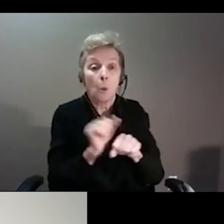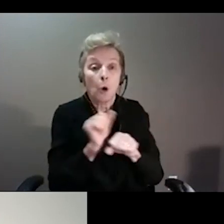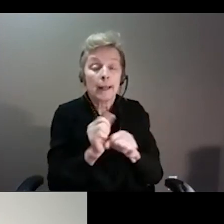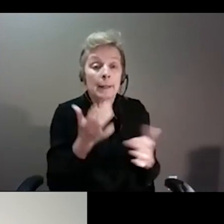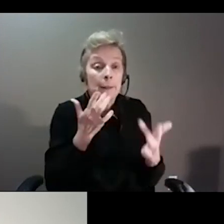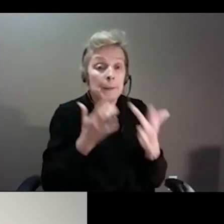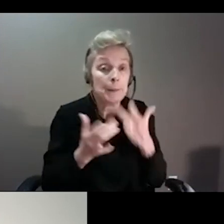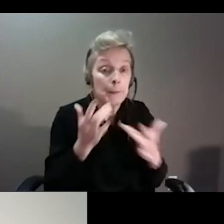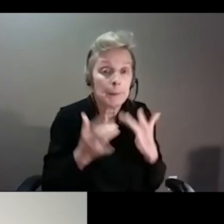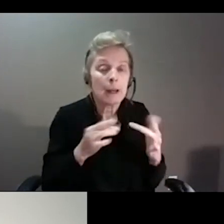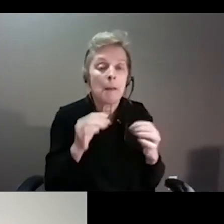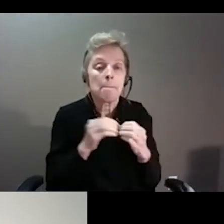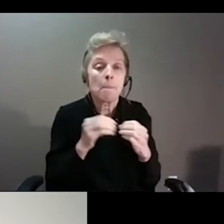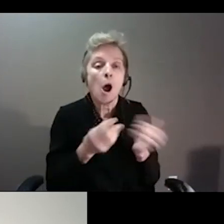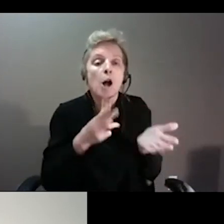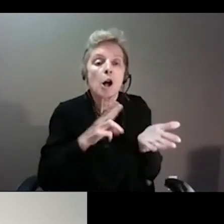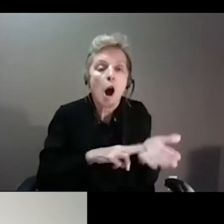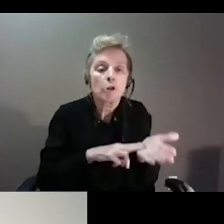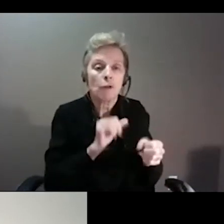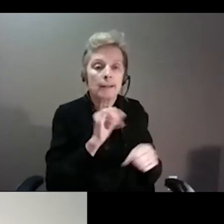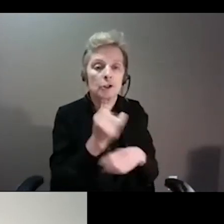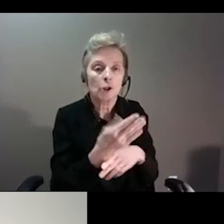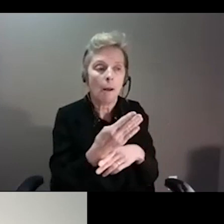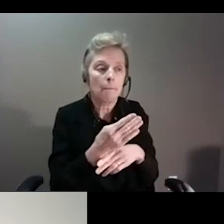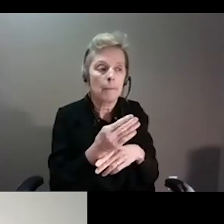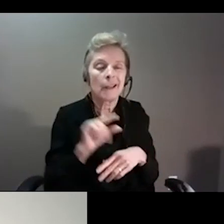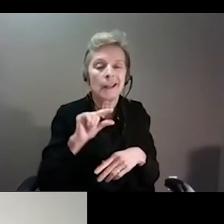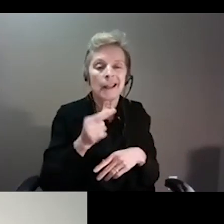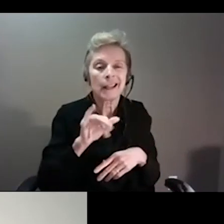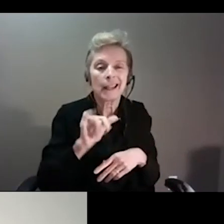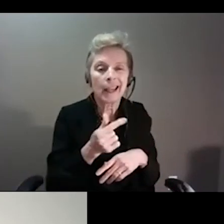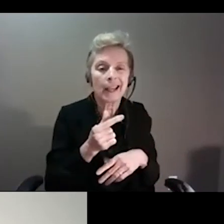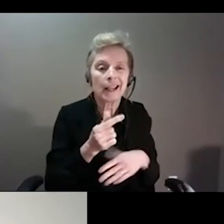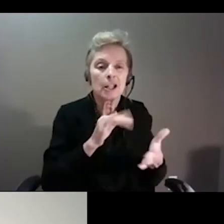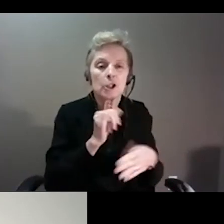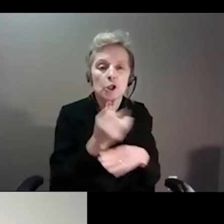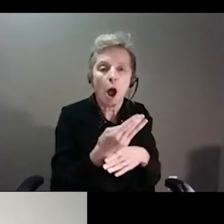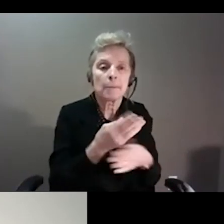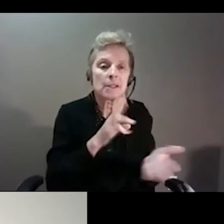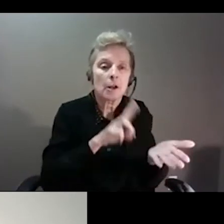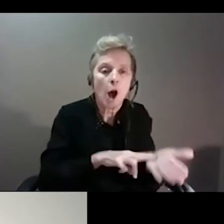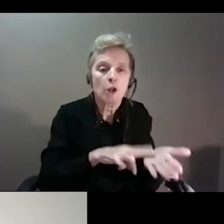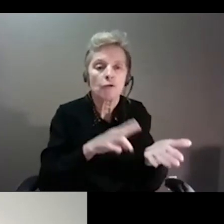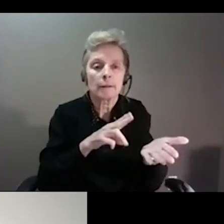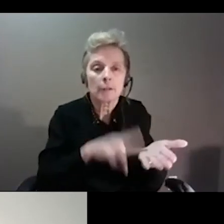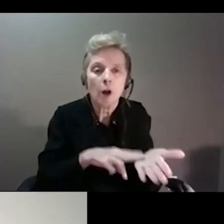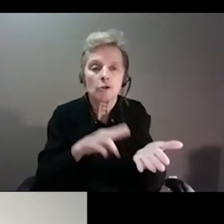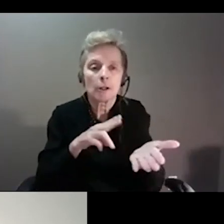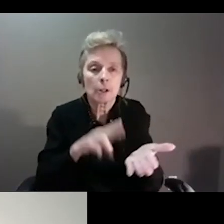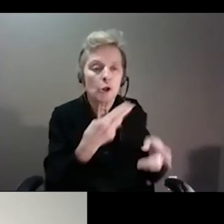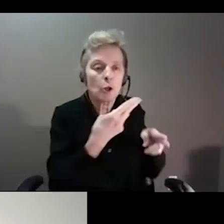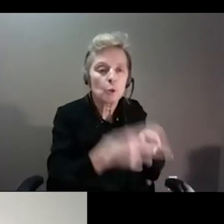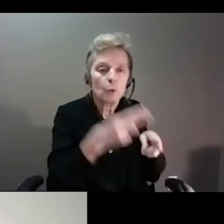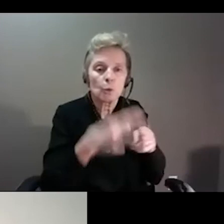into more like gig types of jobs where that opportunity to talk about your disability in a comfortable